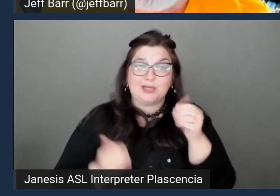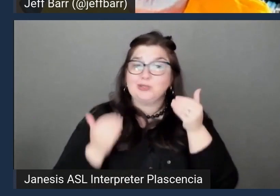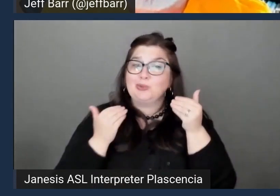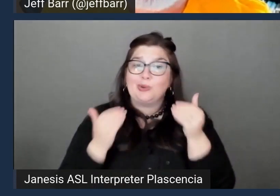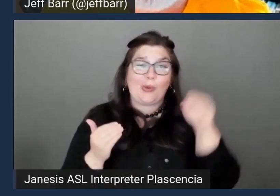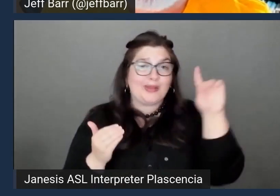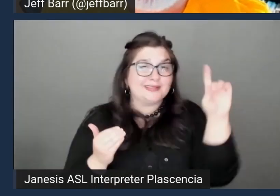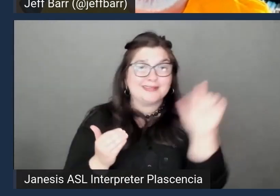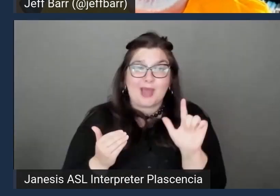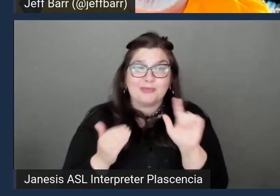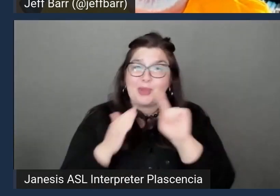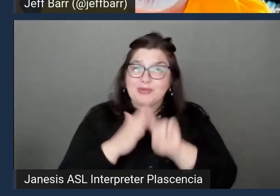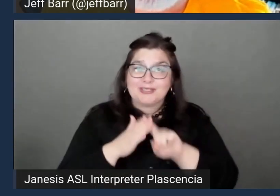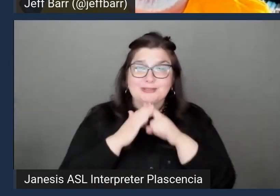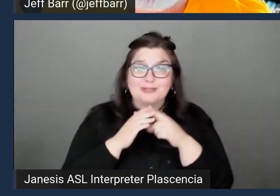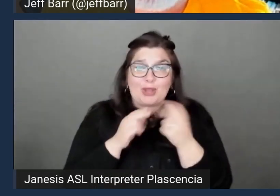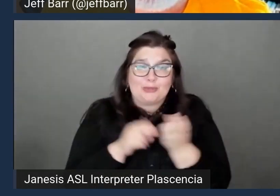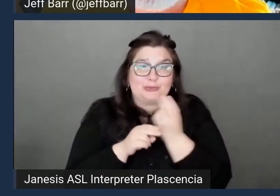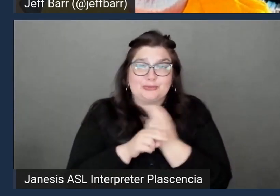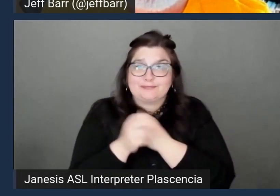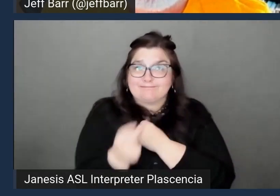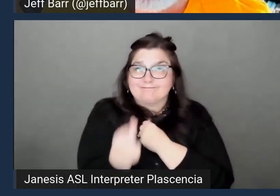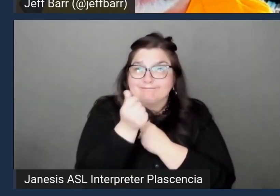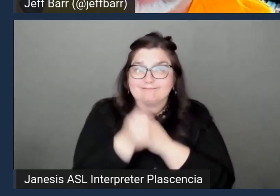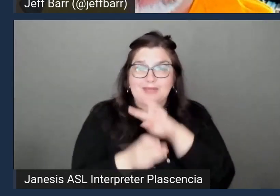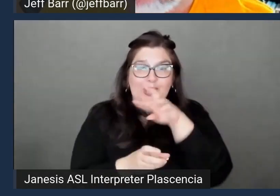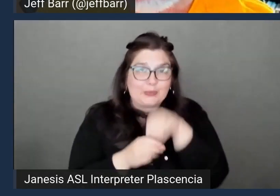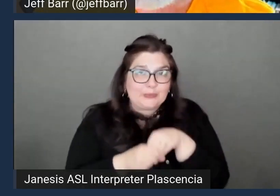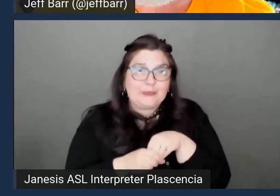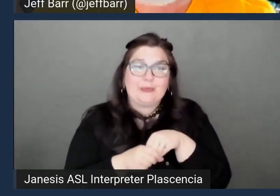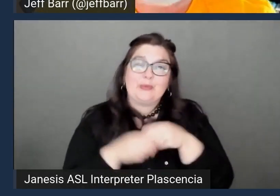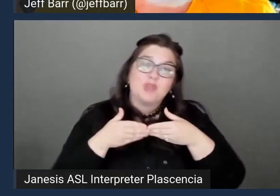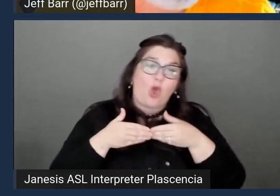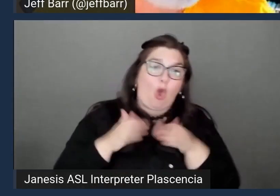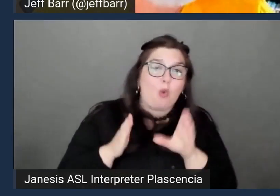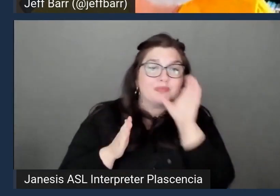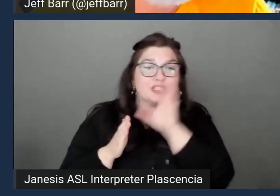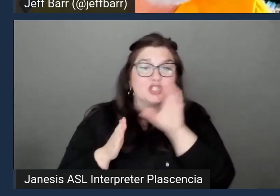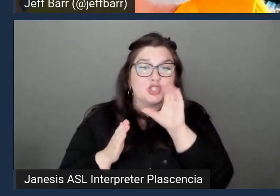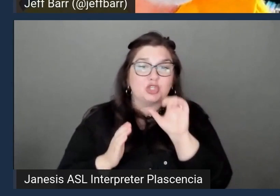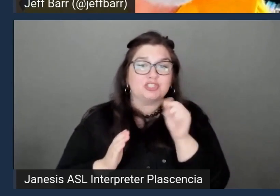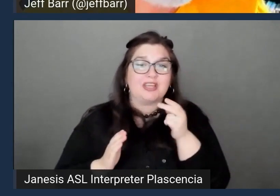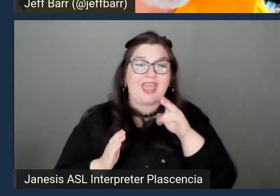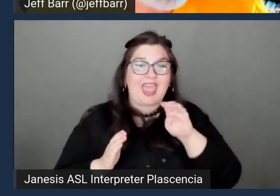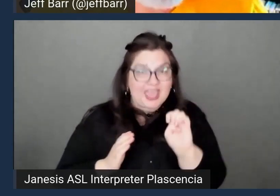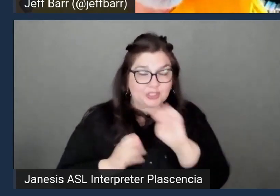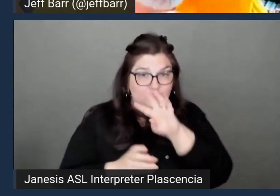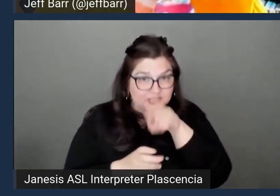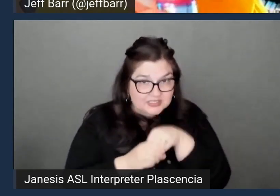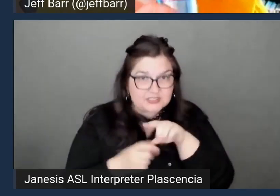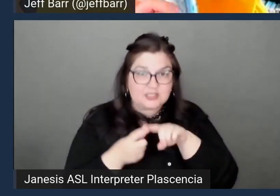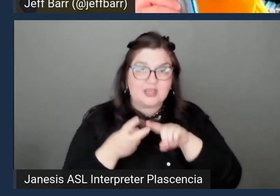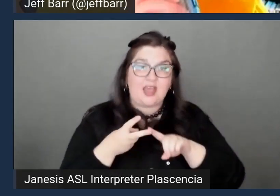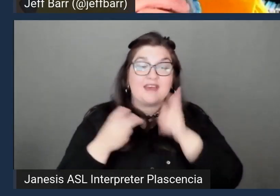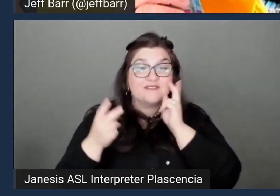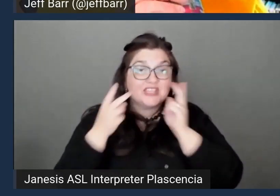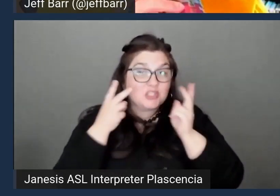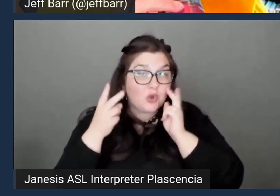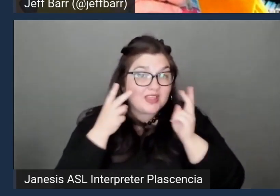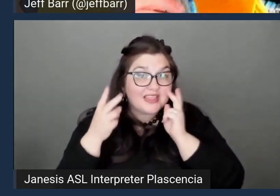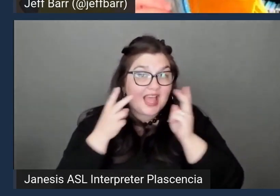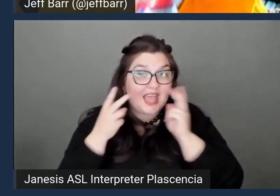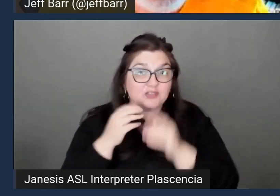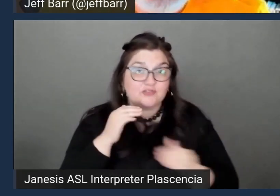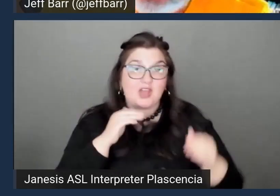it. It includes OpenSearch, the engine itself, as well as a visualization layer